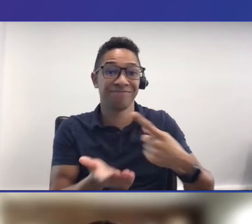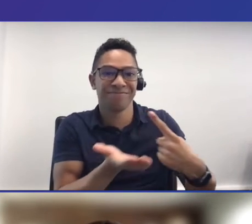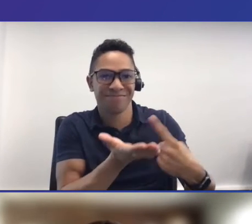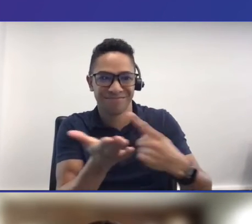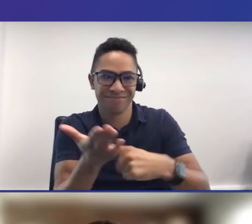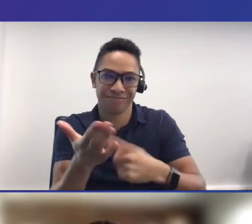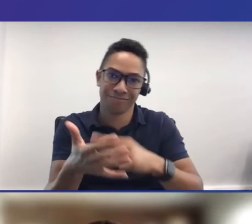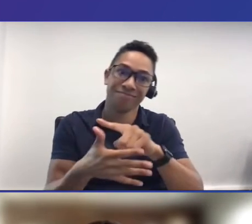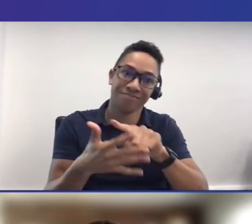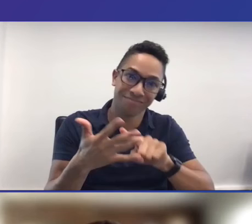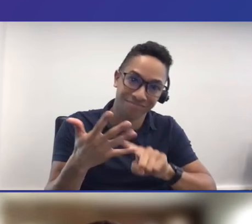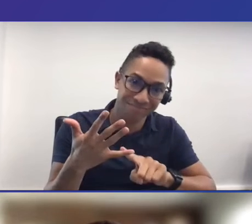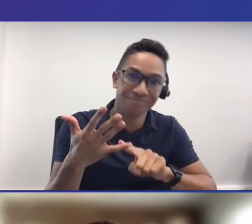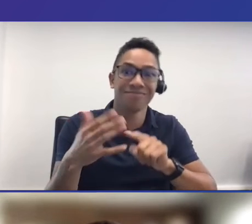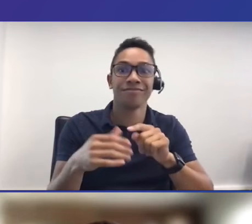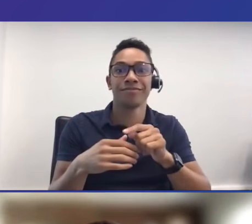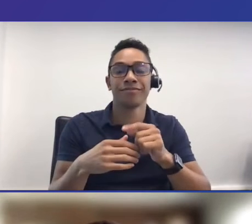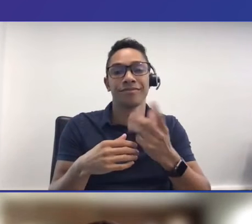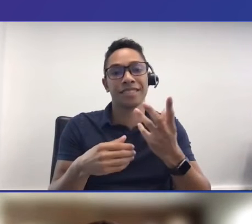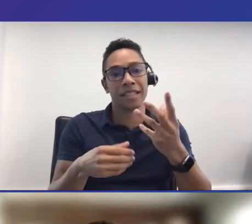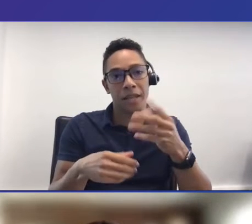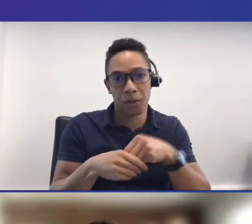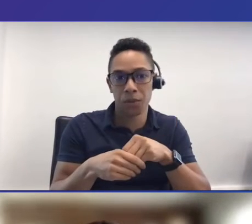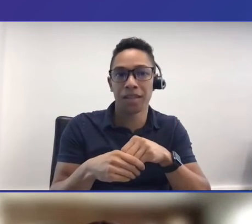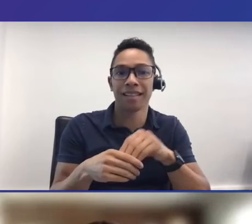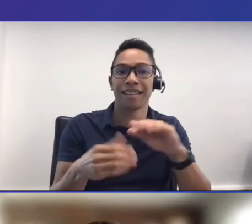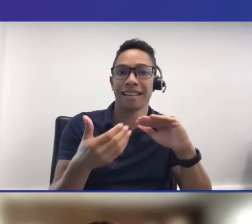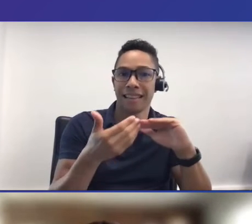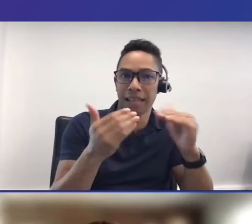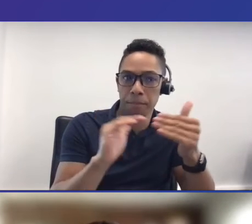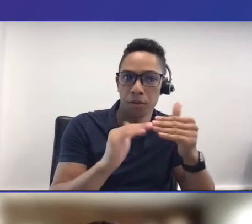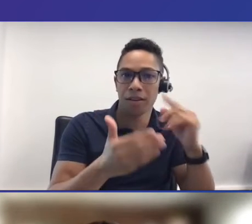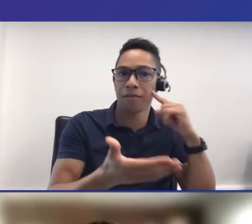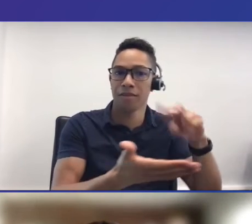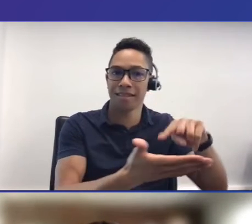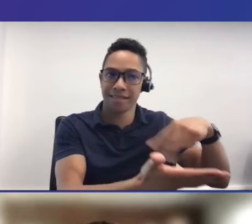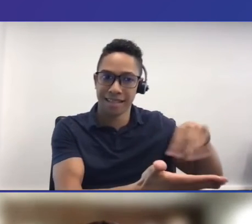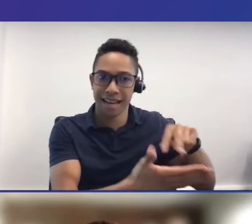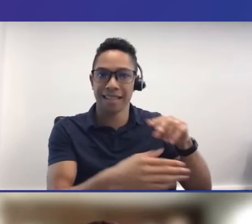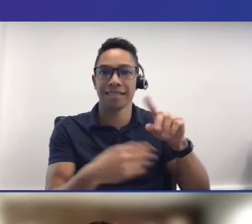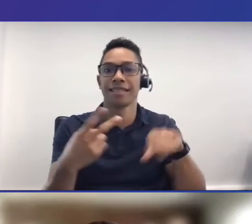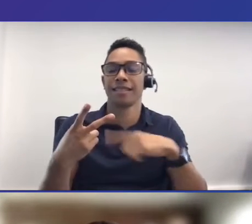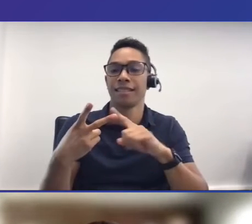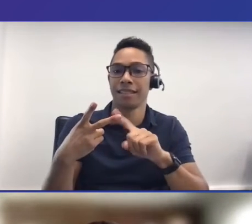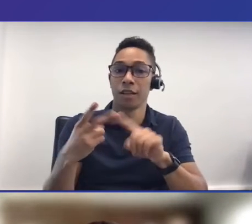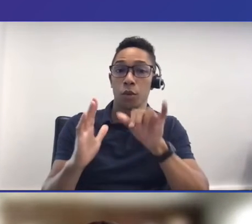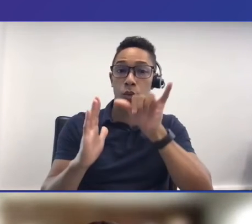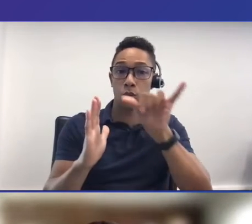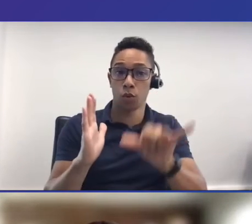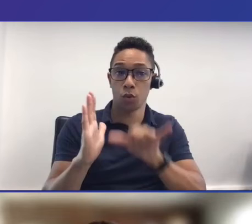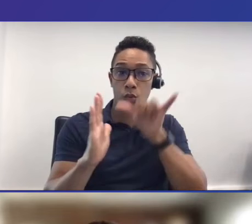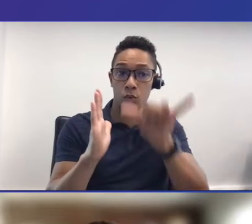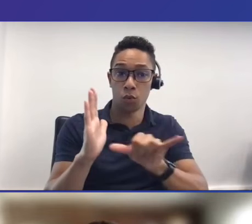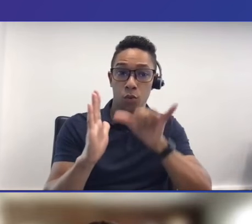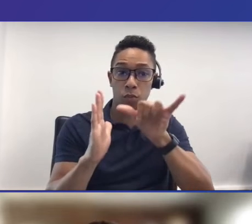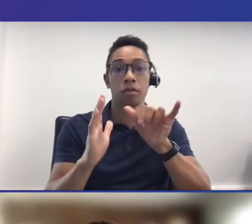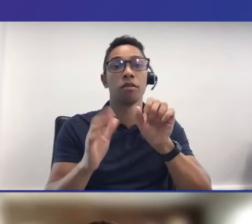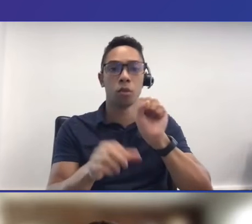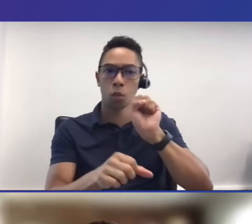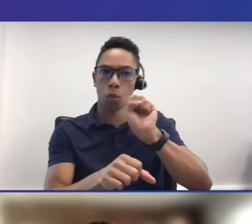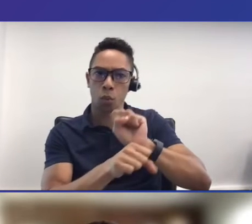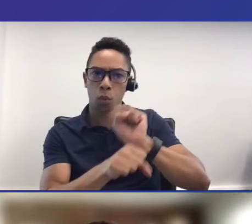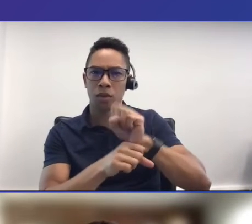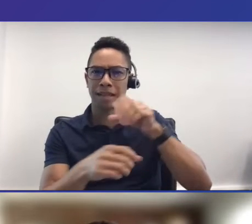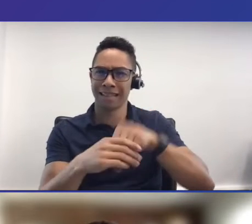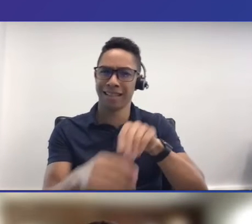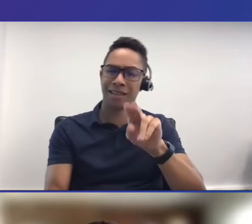things, including the downtown community, and we talked about, or you two talked about working in New